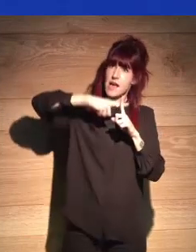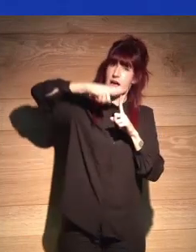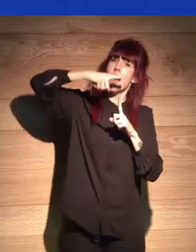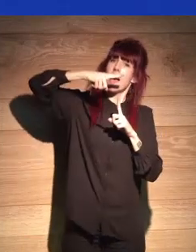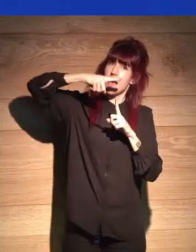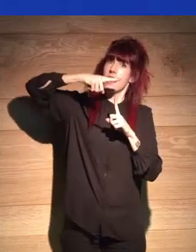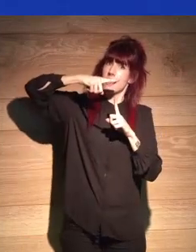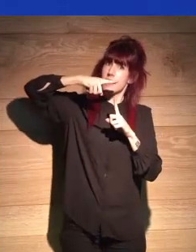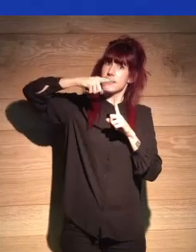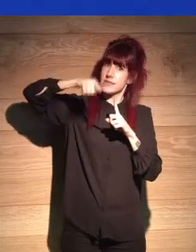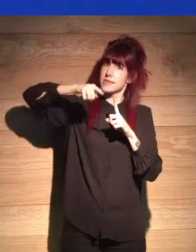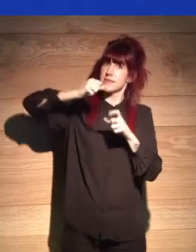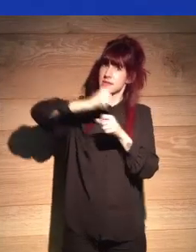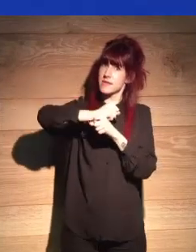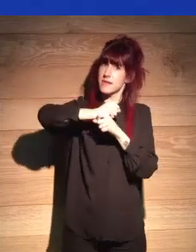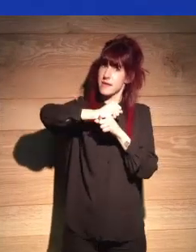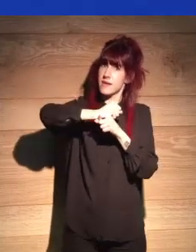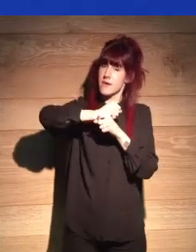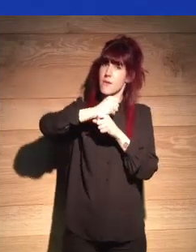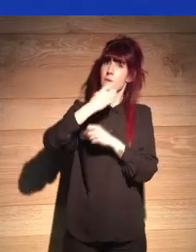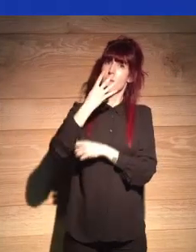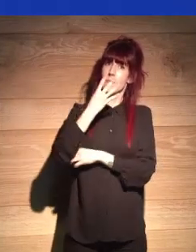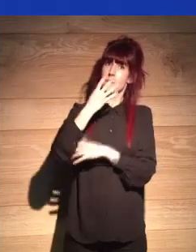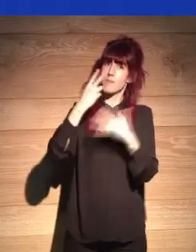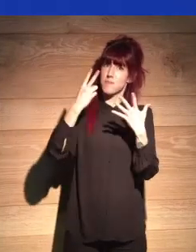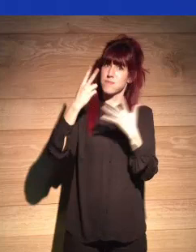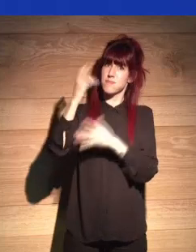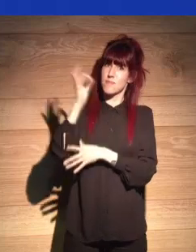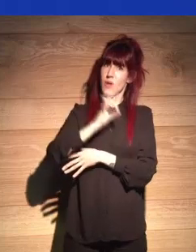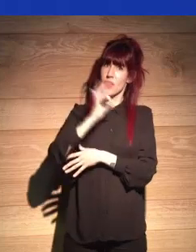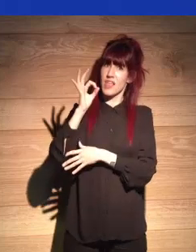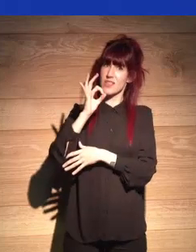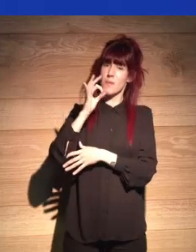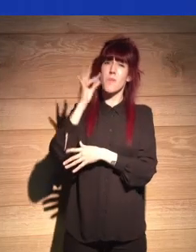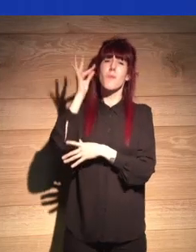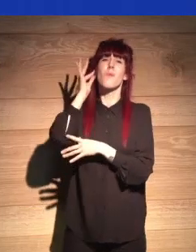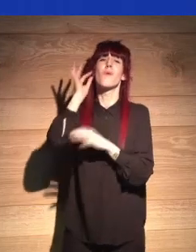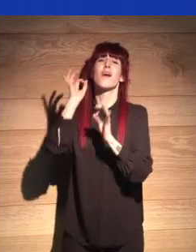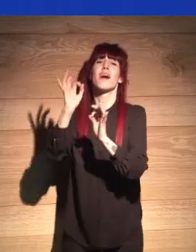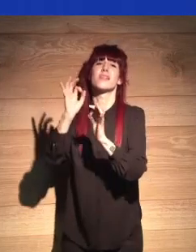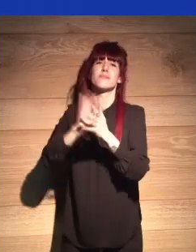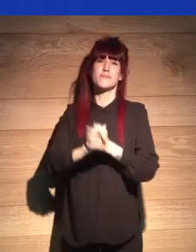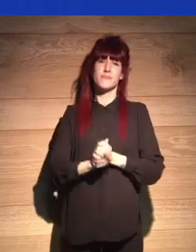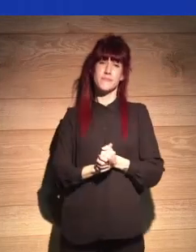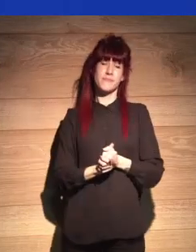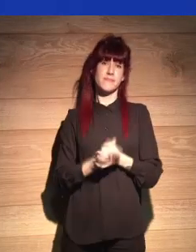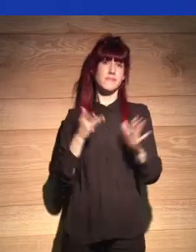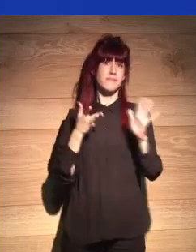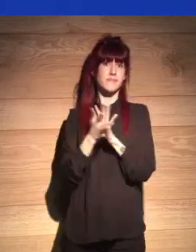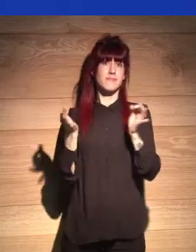employment in Spain, the highest levels of that work, 47%, are made out of